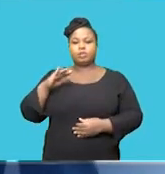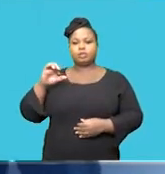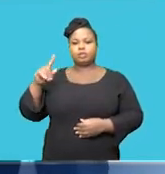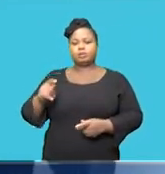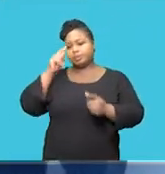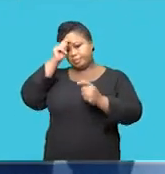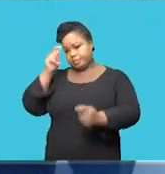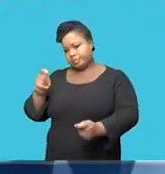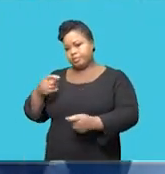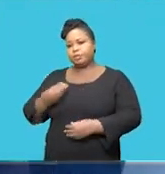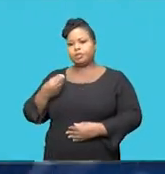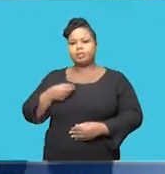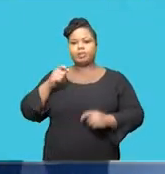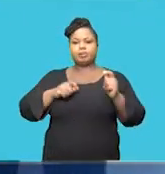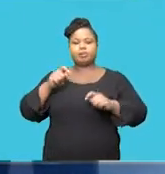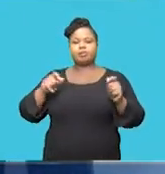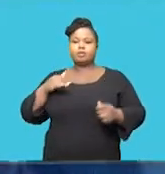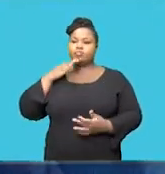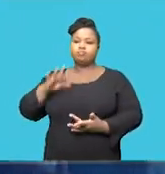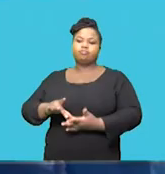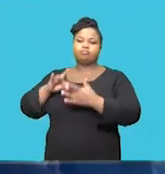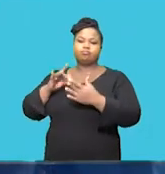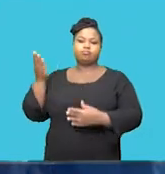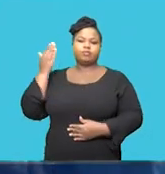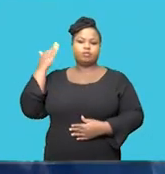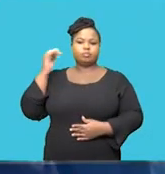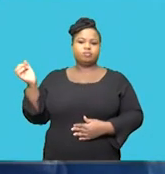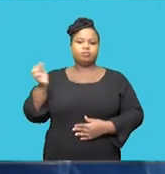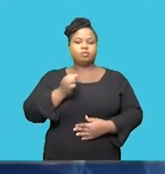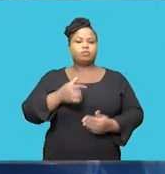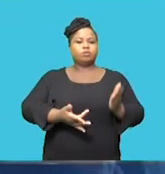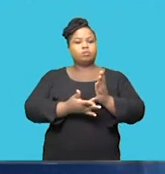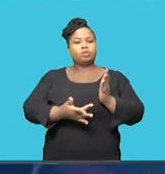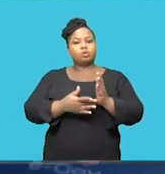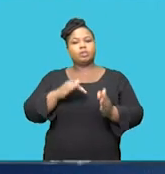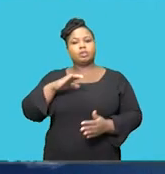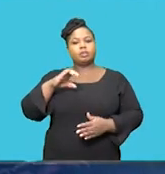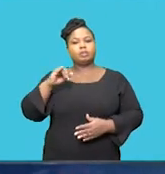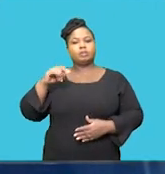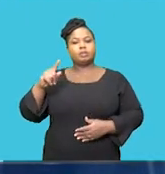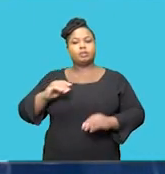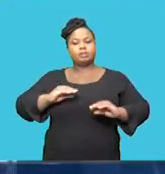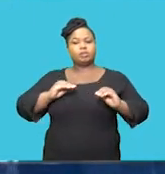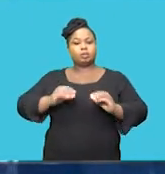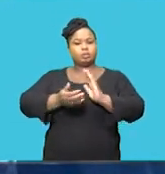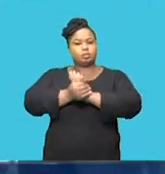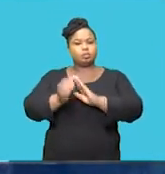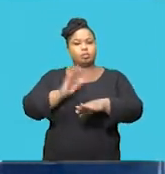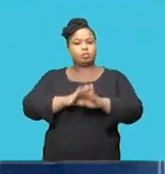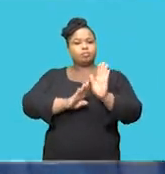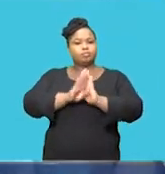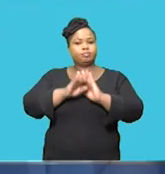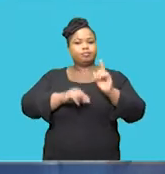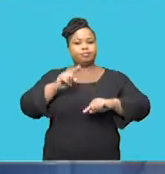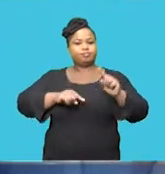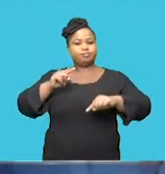uwonke abantu abatsha abaye bonyulwa baba inxalenye yeqela lokuxhotyiswa ngolwazi nezakhono kumasebe